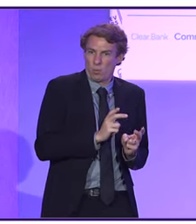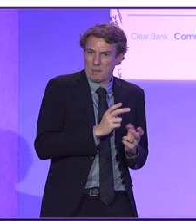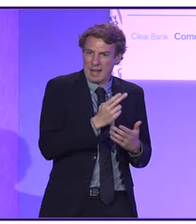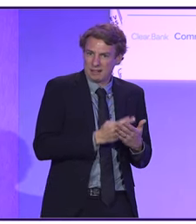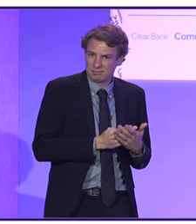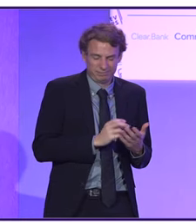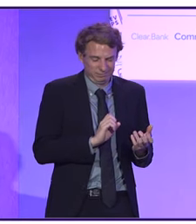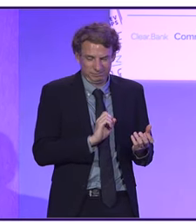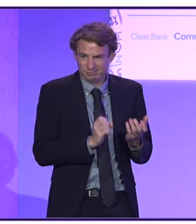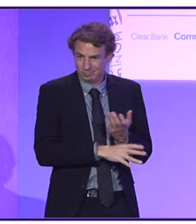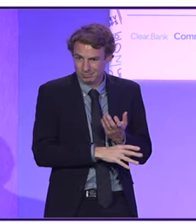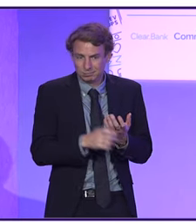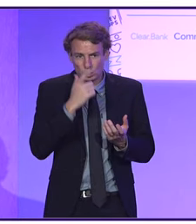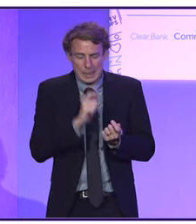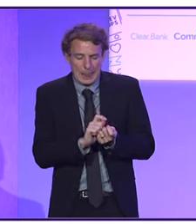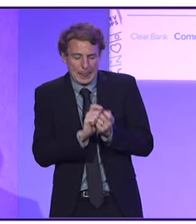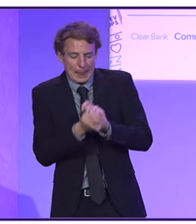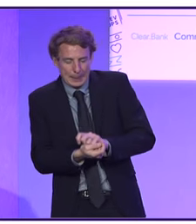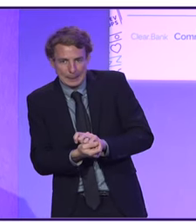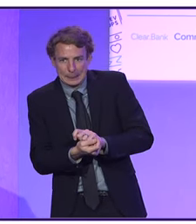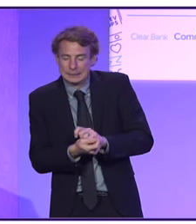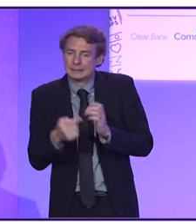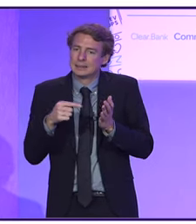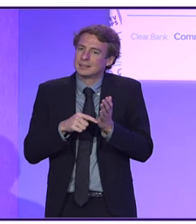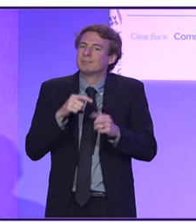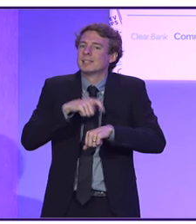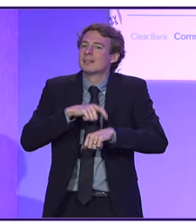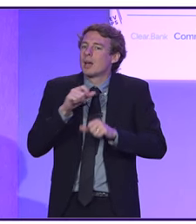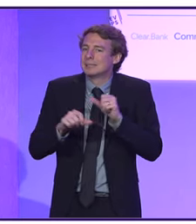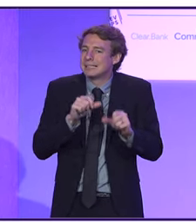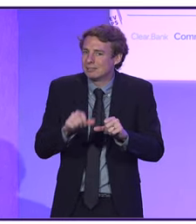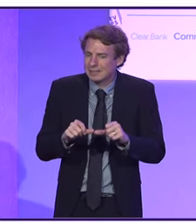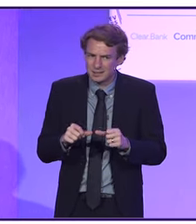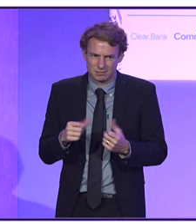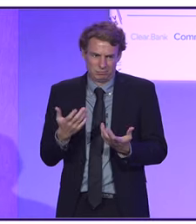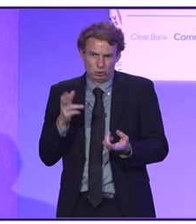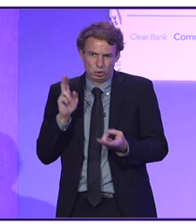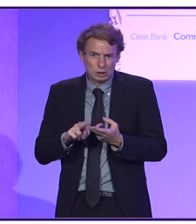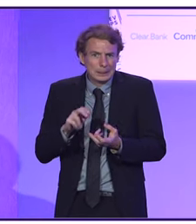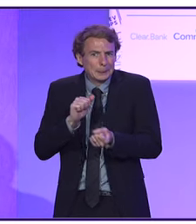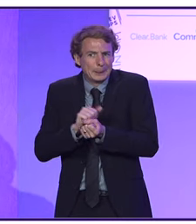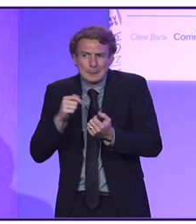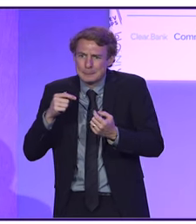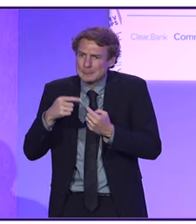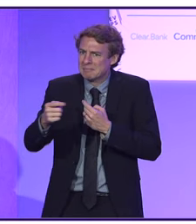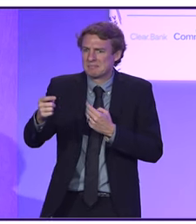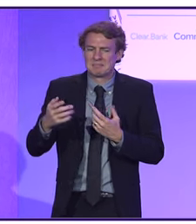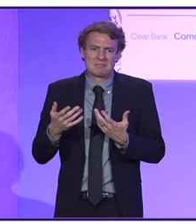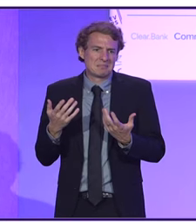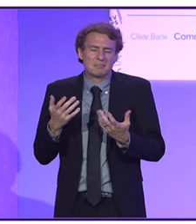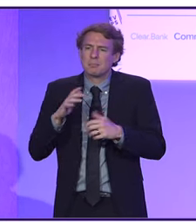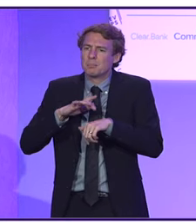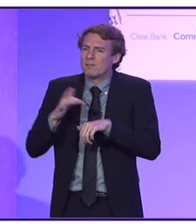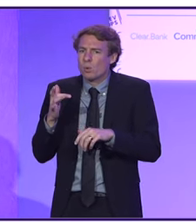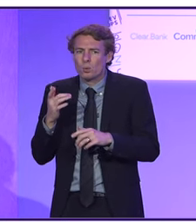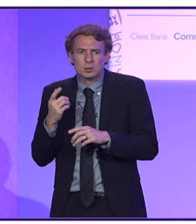to hold onto for a very, very long time. And unless they're incredibly high cardinality, then you're not really gonna have any real performance issues with holding